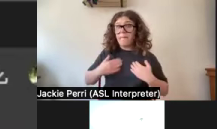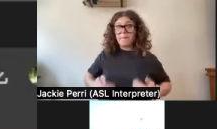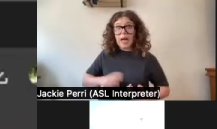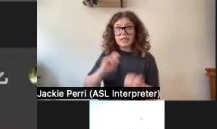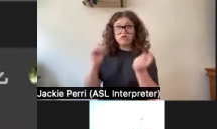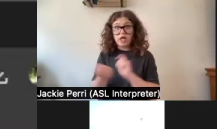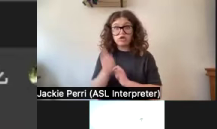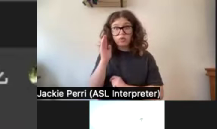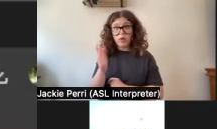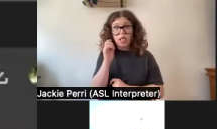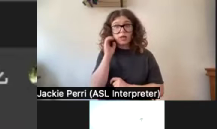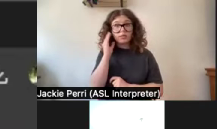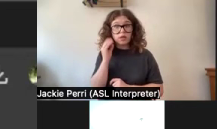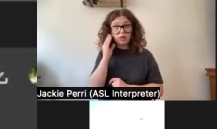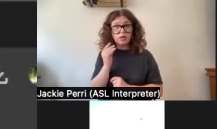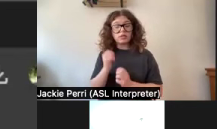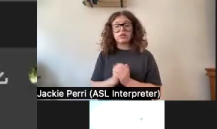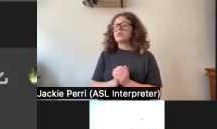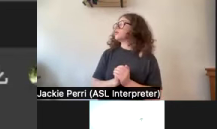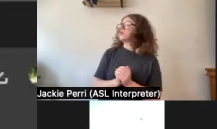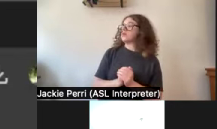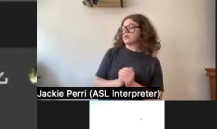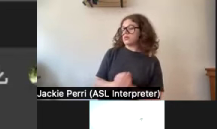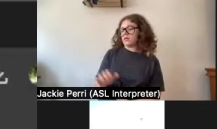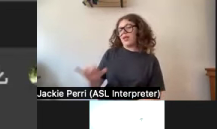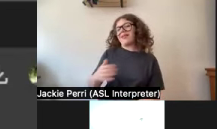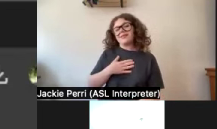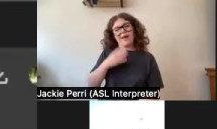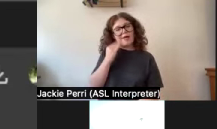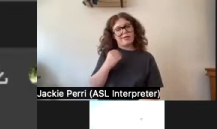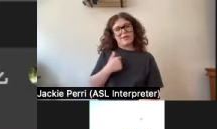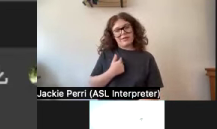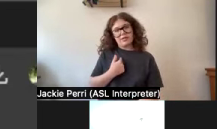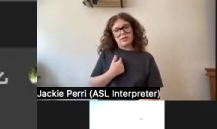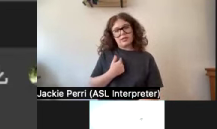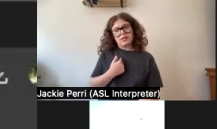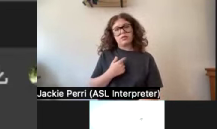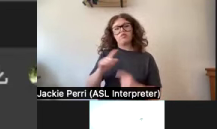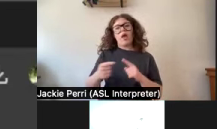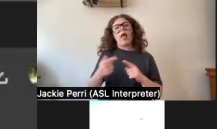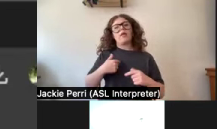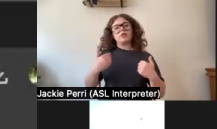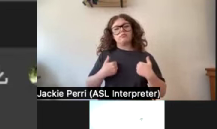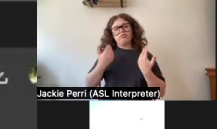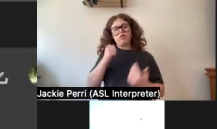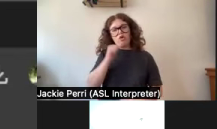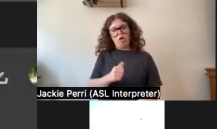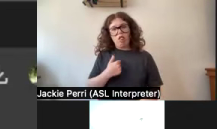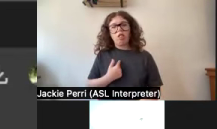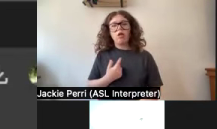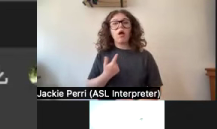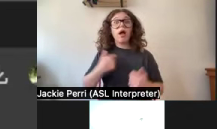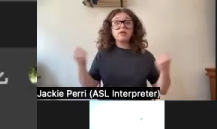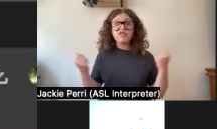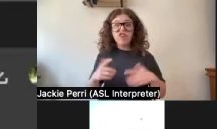Esa es mi So for experiencia cuando well, yo that is my era experience una when niña. I was a Me young asusté girl. cuando me I bajó mi was menstruación como afraid when apenas